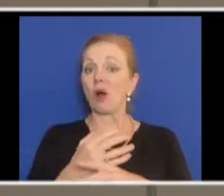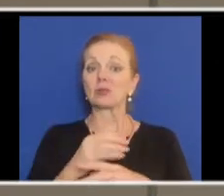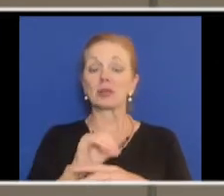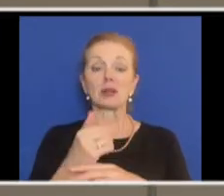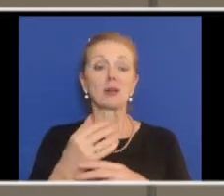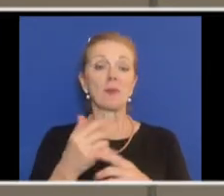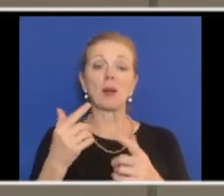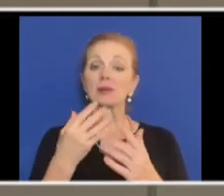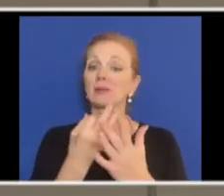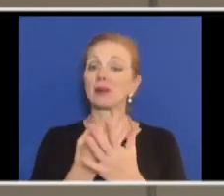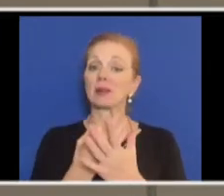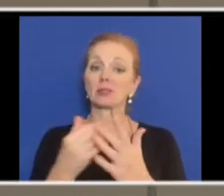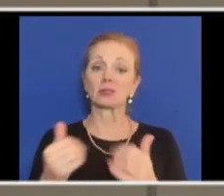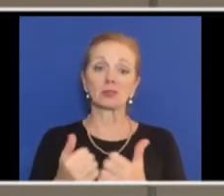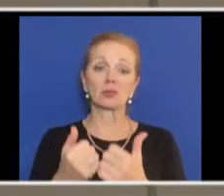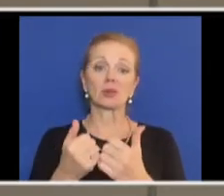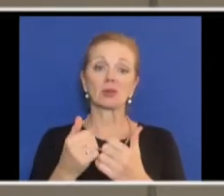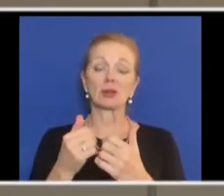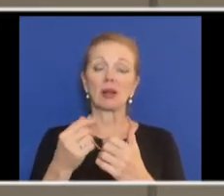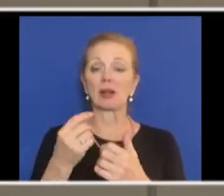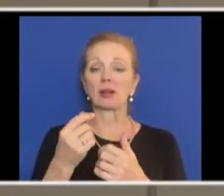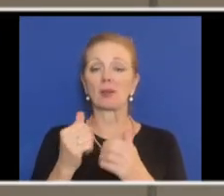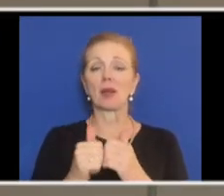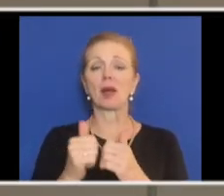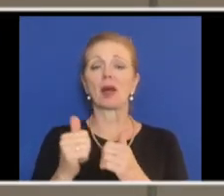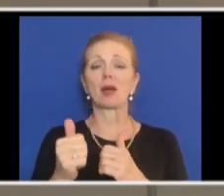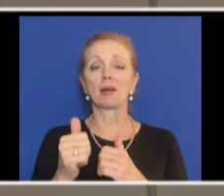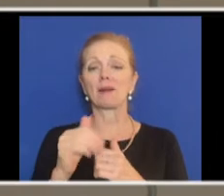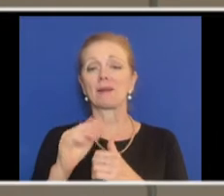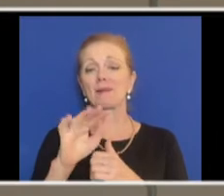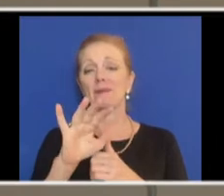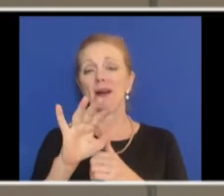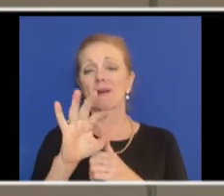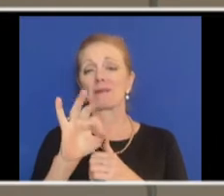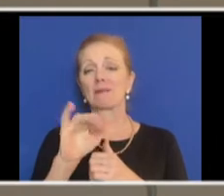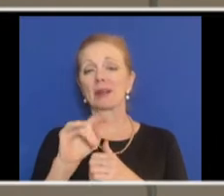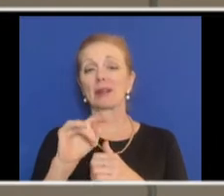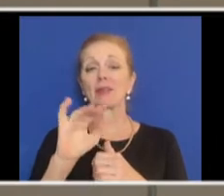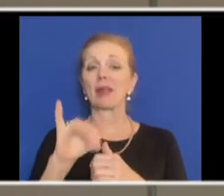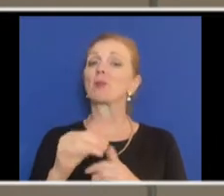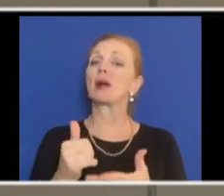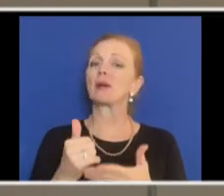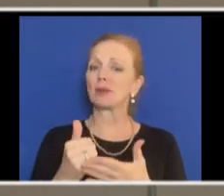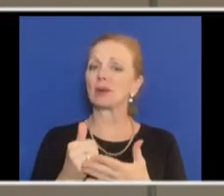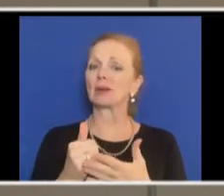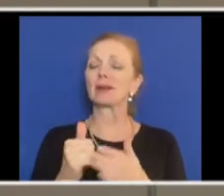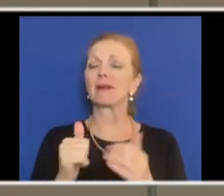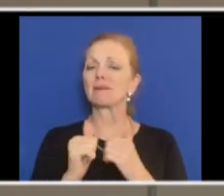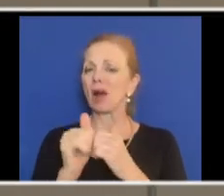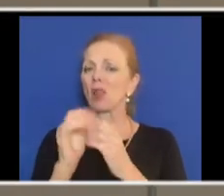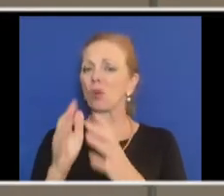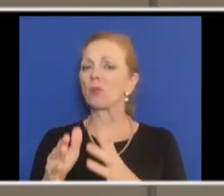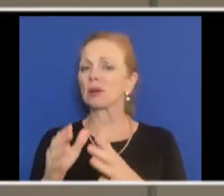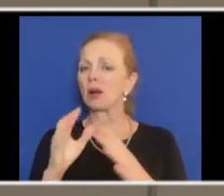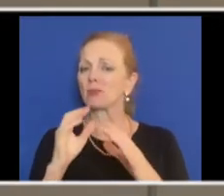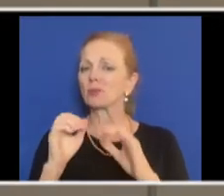challenges to go a little beyond the five feet that would be helpful and we can have a follow-up conversation but I wanted to put it on your